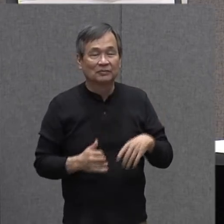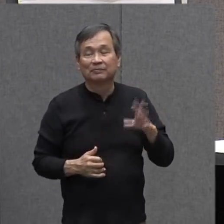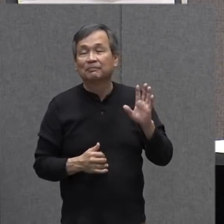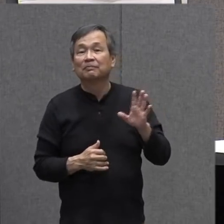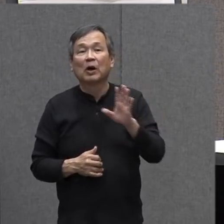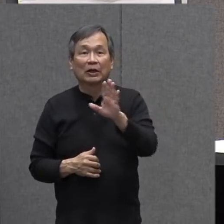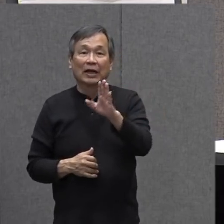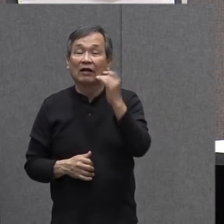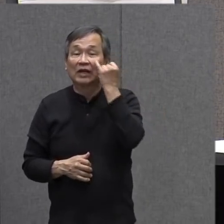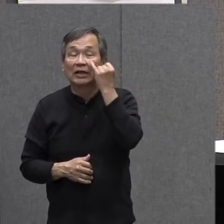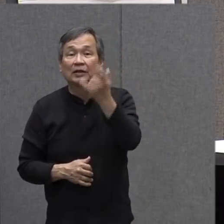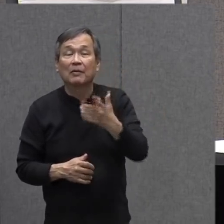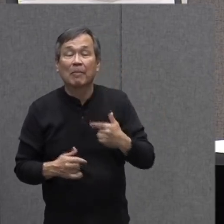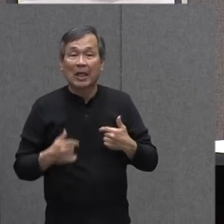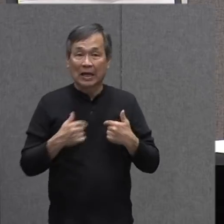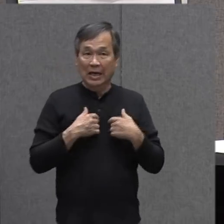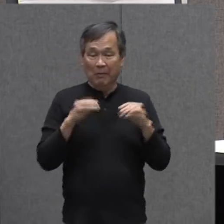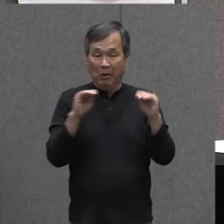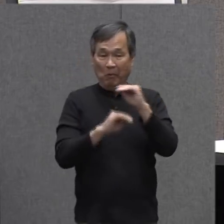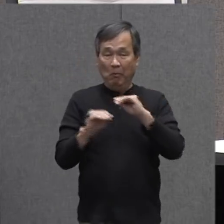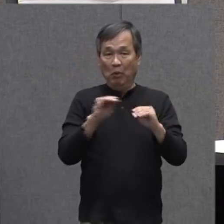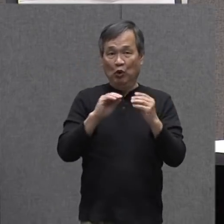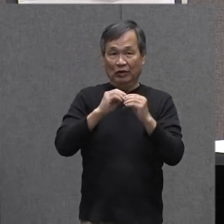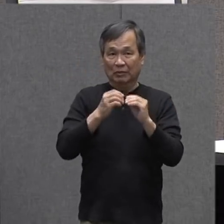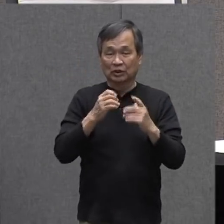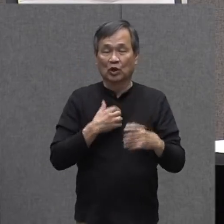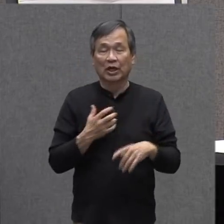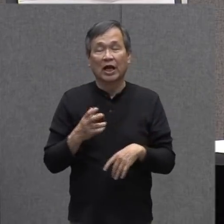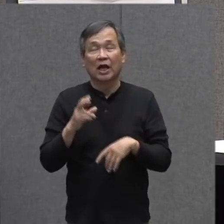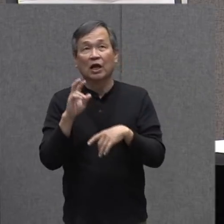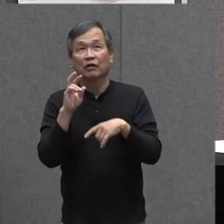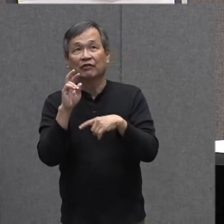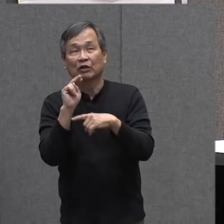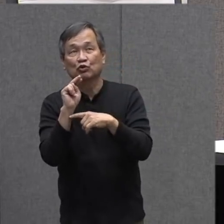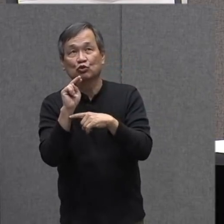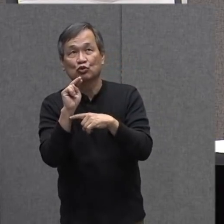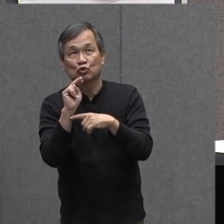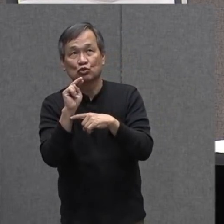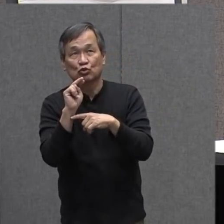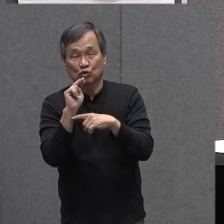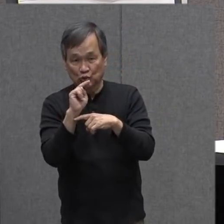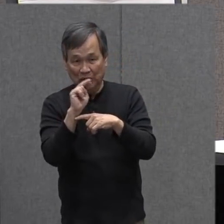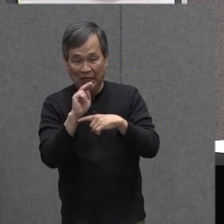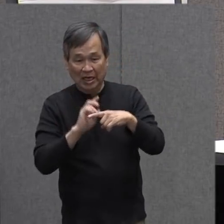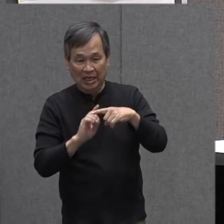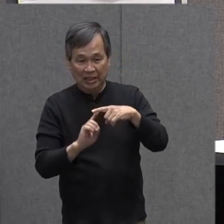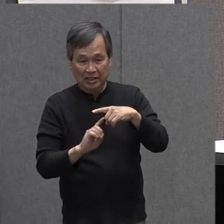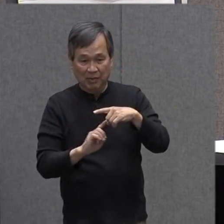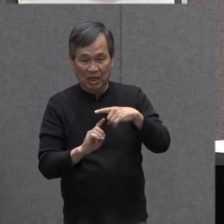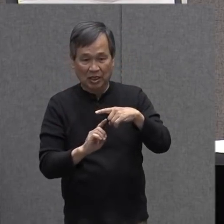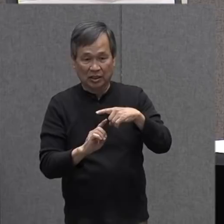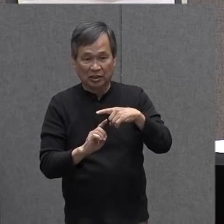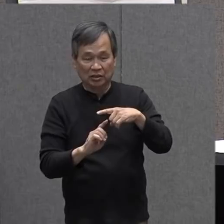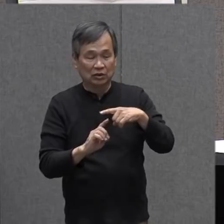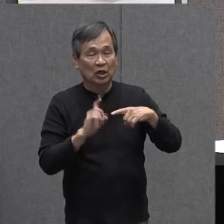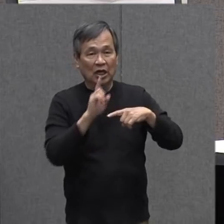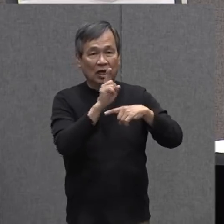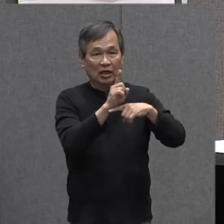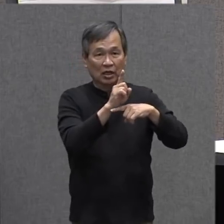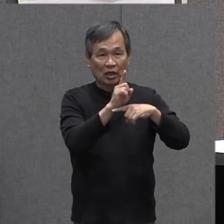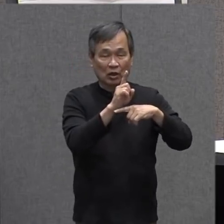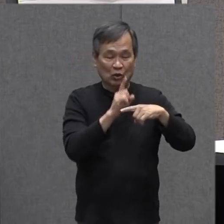we've done one with fractions before. So we're going to talk a lot about different characteristics of the fractions as we go through and